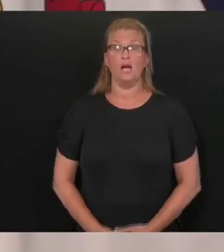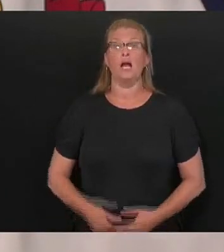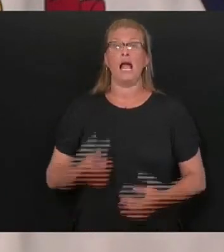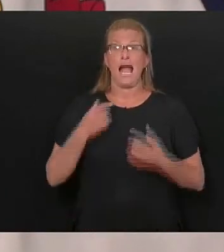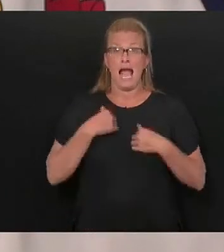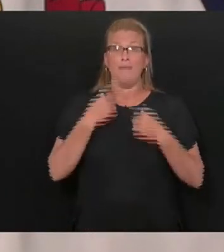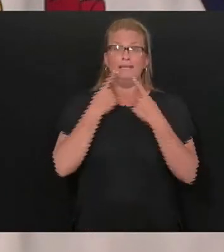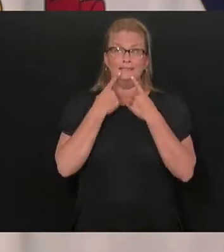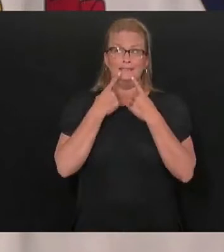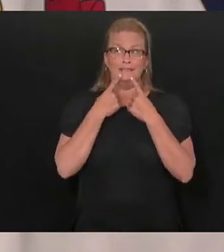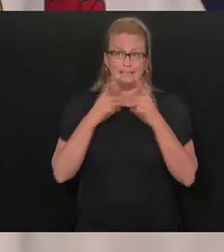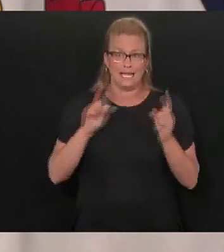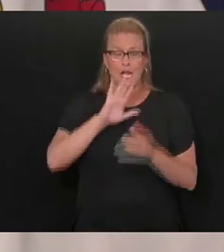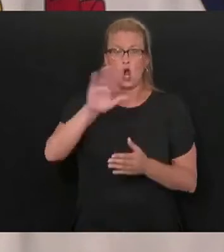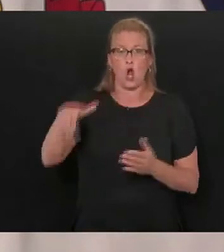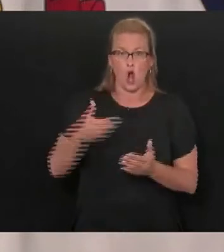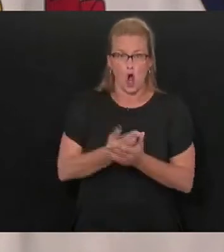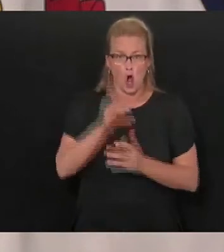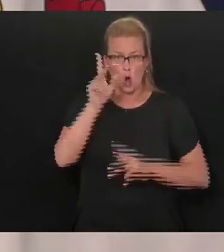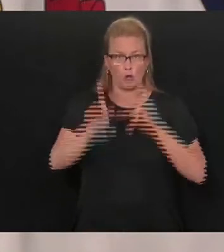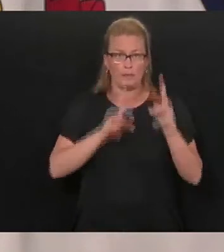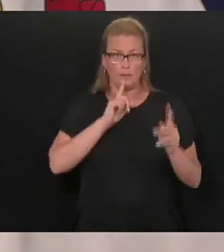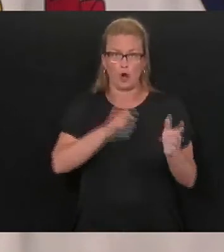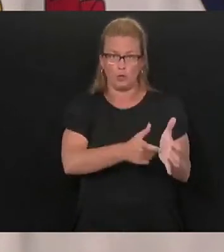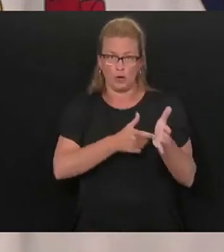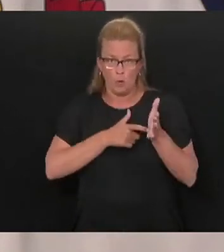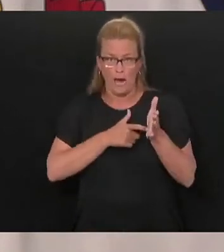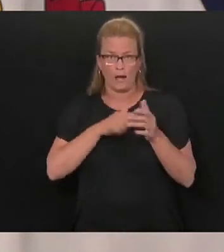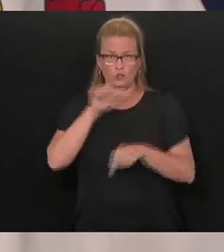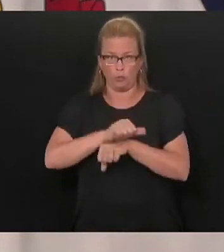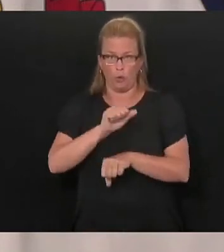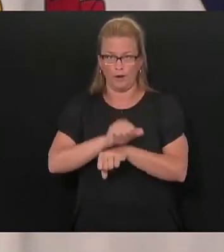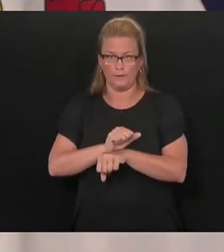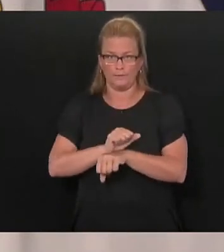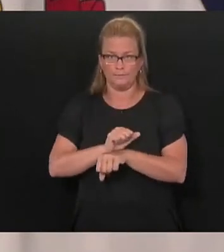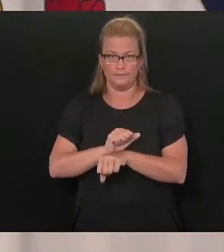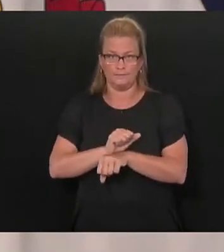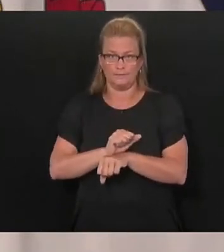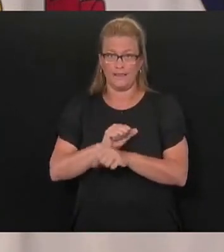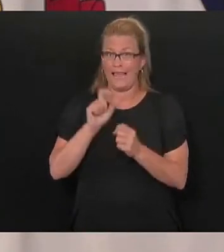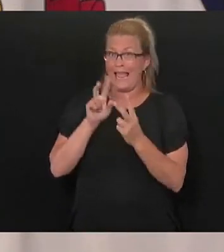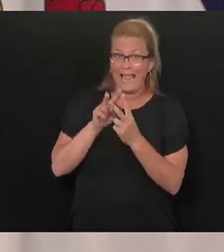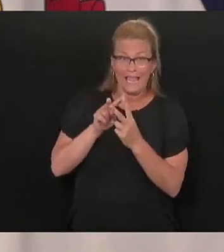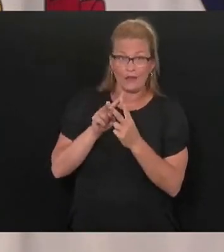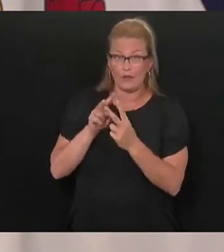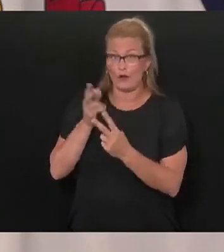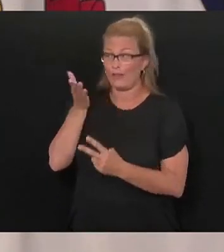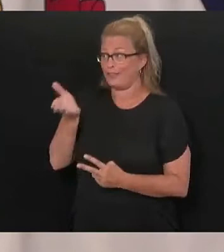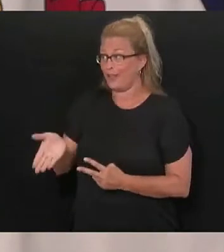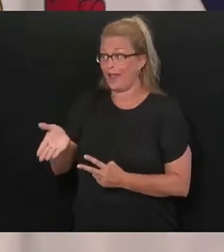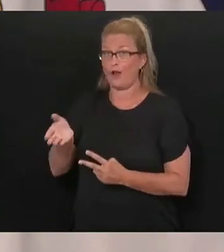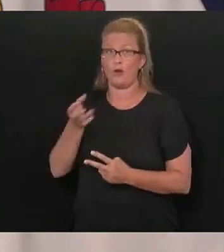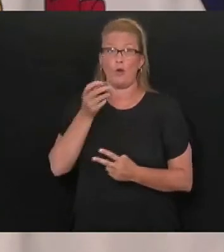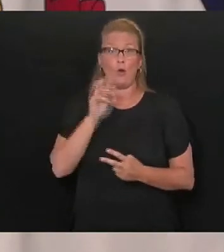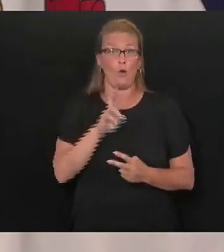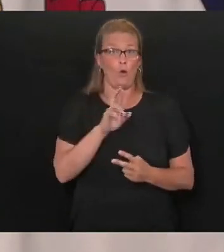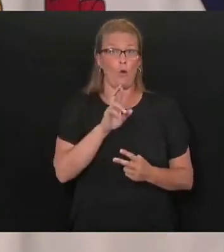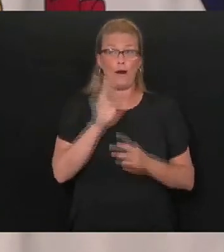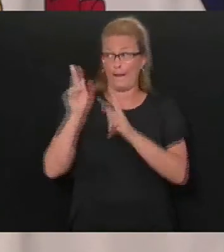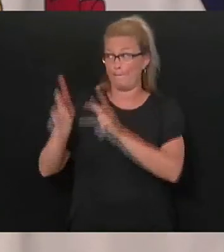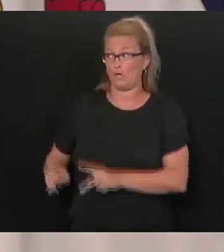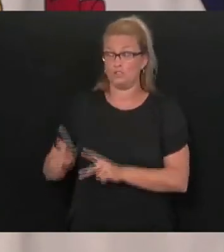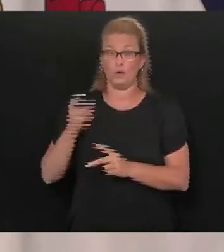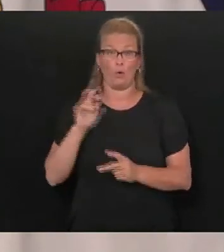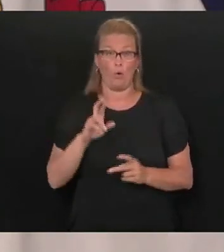all people will be required to work in some capacity. In regard to the mask, if I could just jump to the mask real